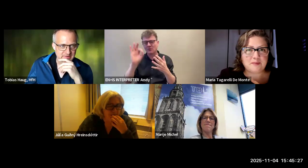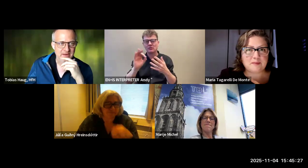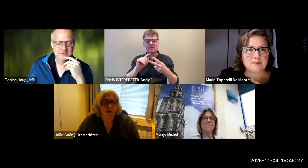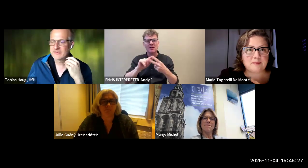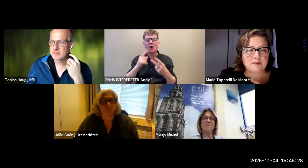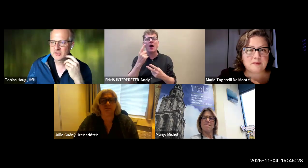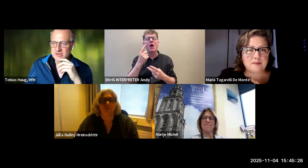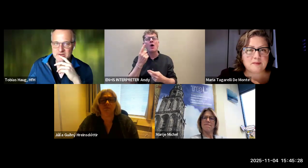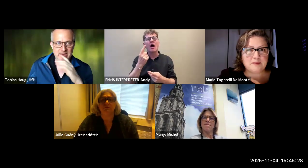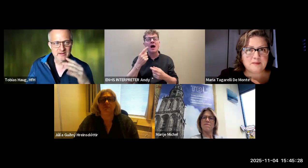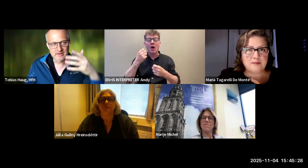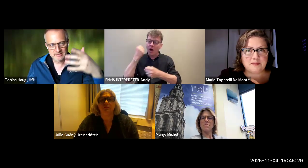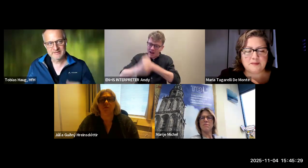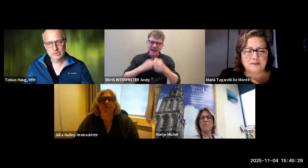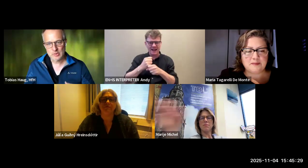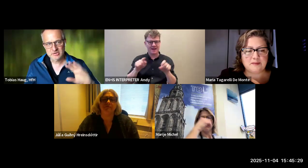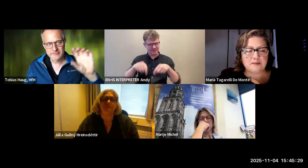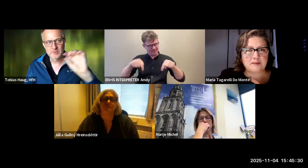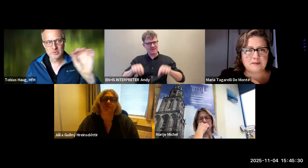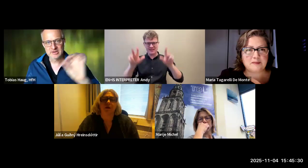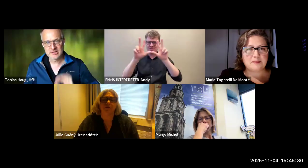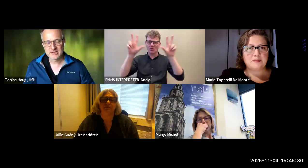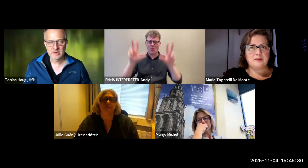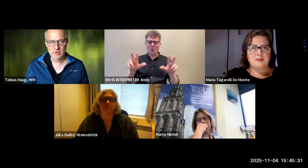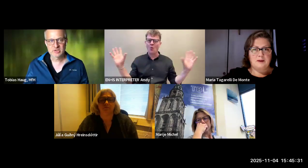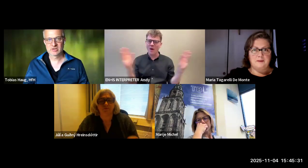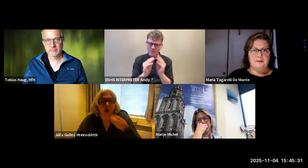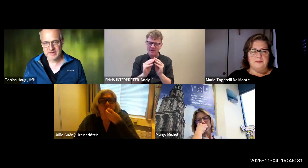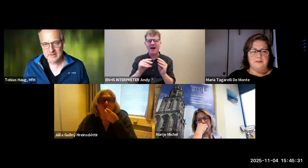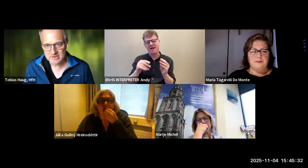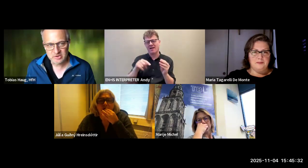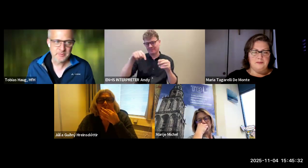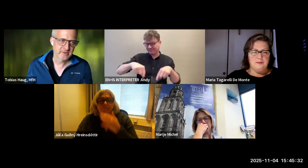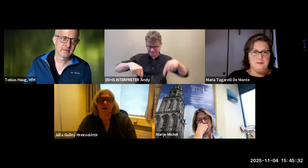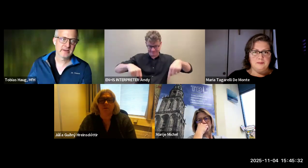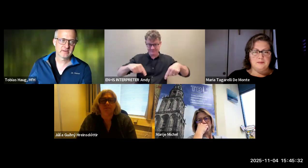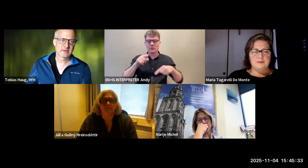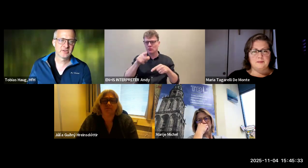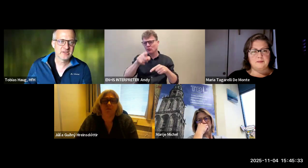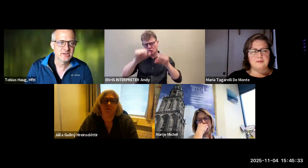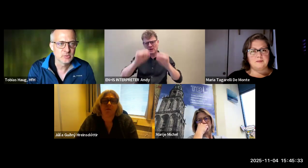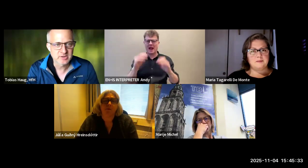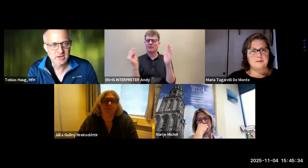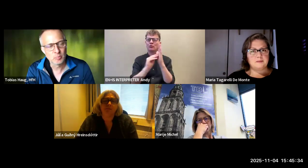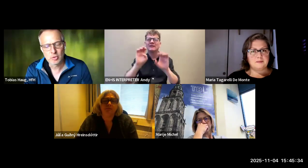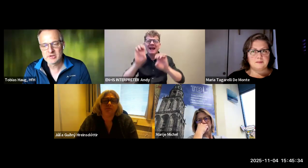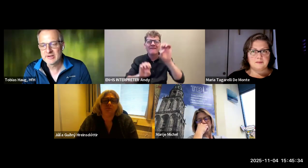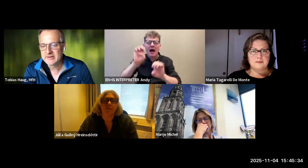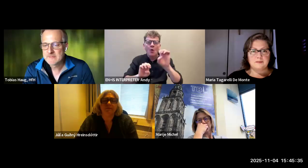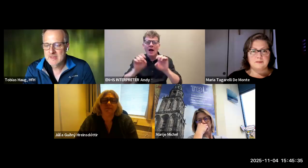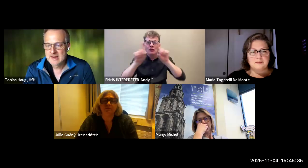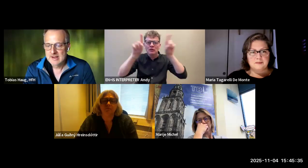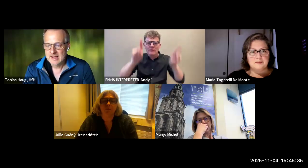year you have this webinar, and in the evaluation form you can indicate which themes or topics you think that are dear to you, that